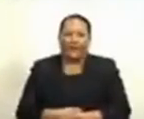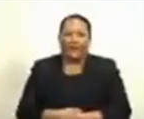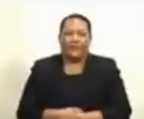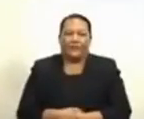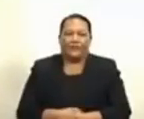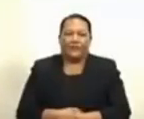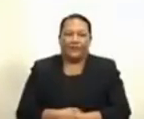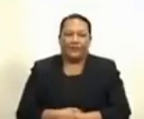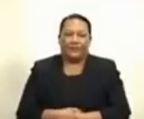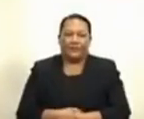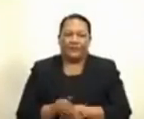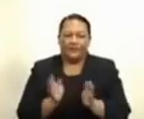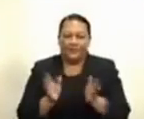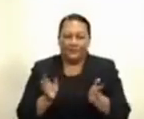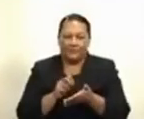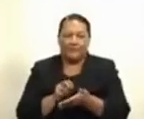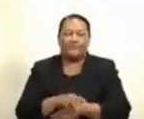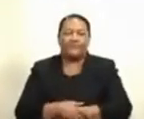General Secretary,